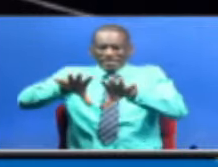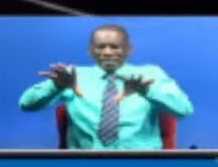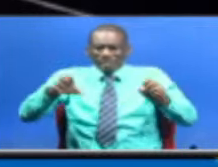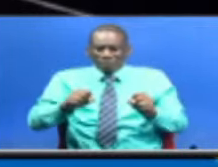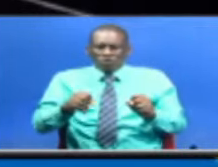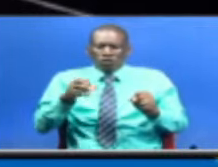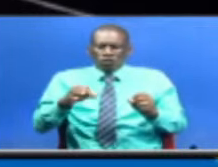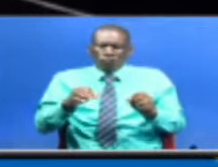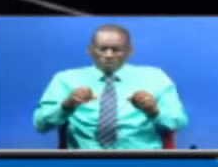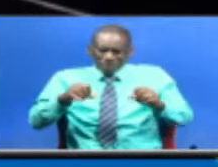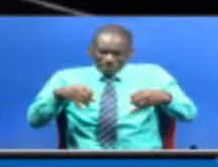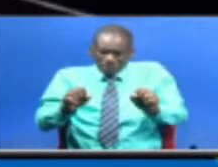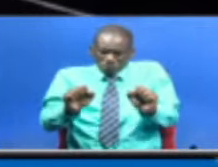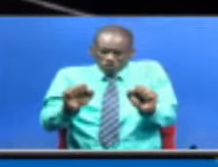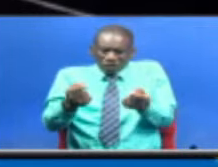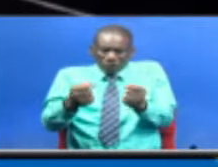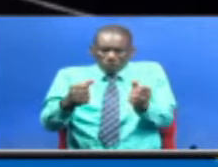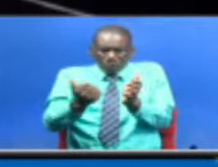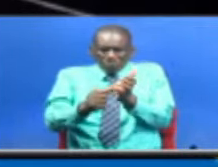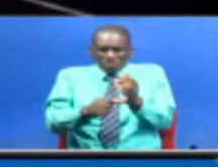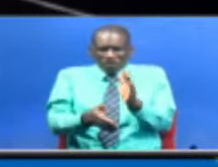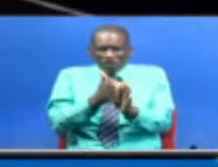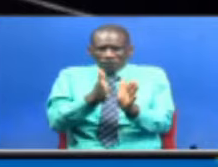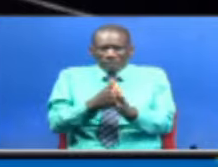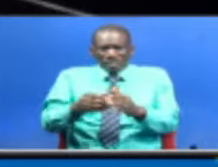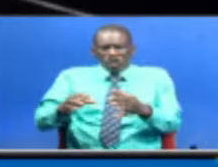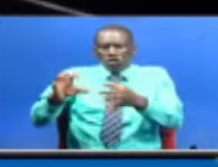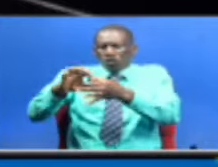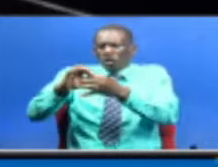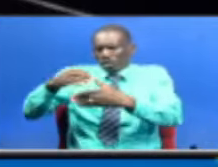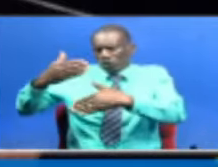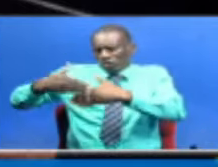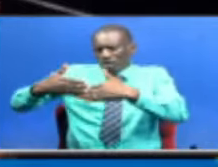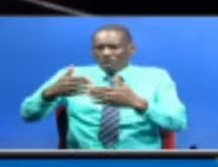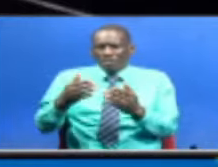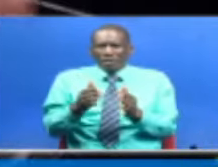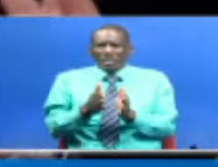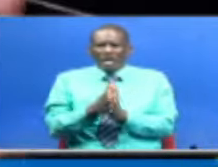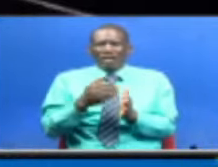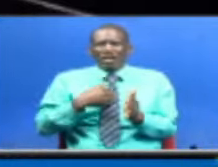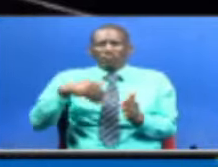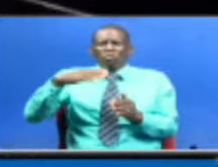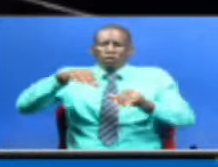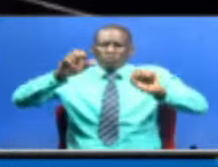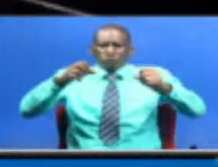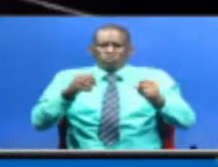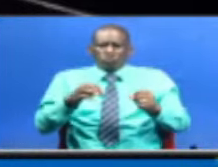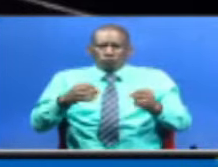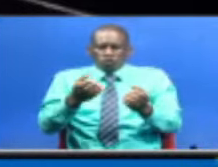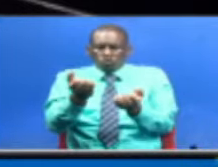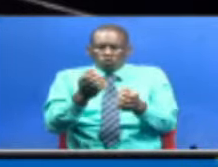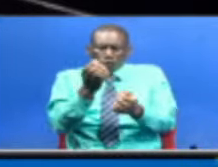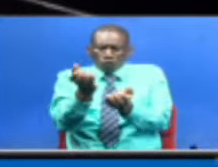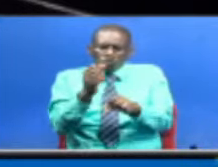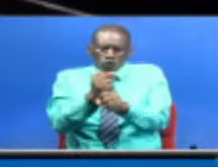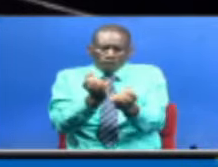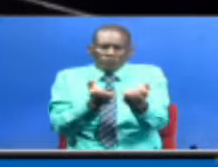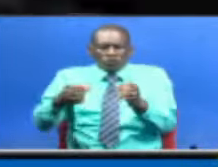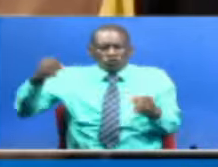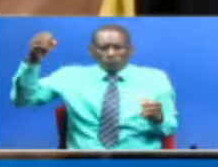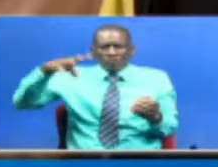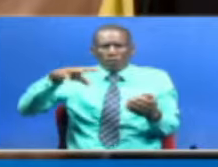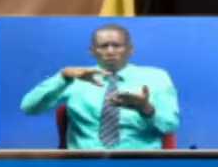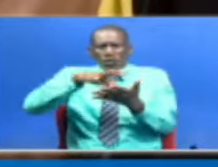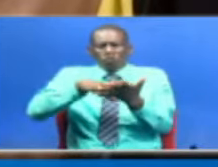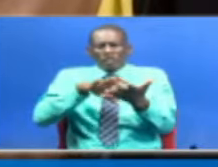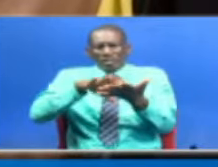resilient, link up with neighbors, have more ability to trade power, make the network more